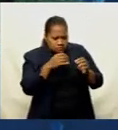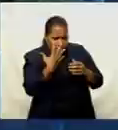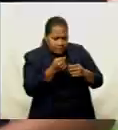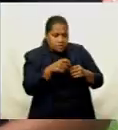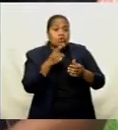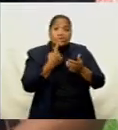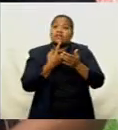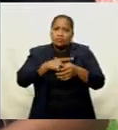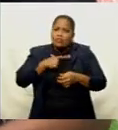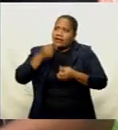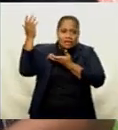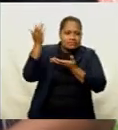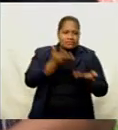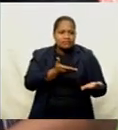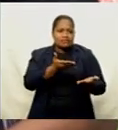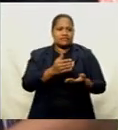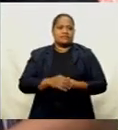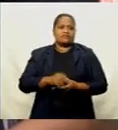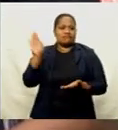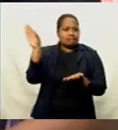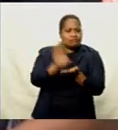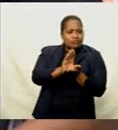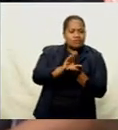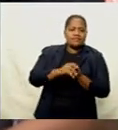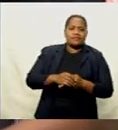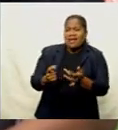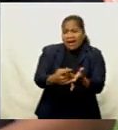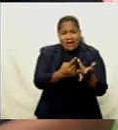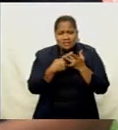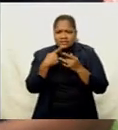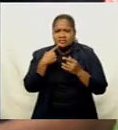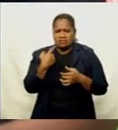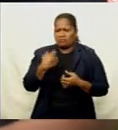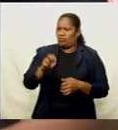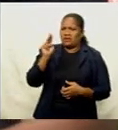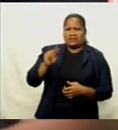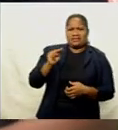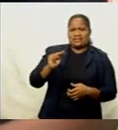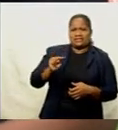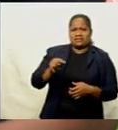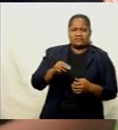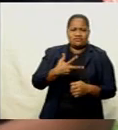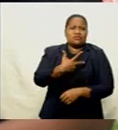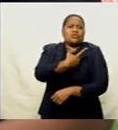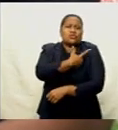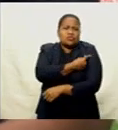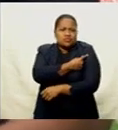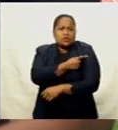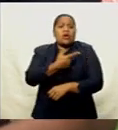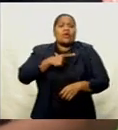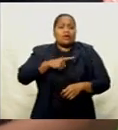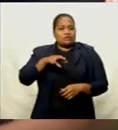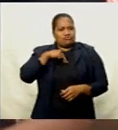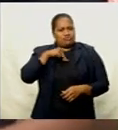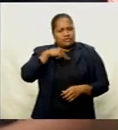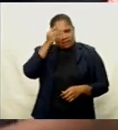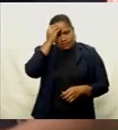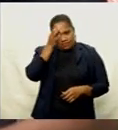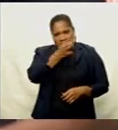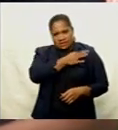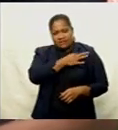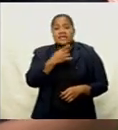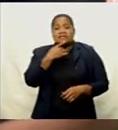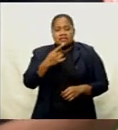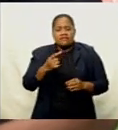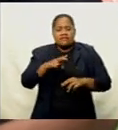available. Others have said there is no need for vaccination, relying on their religious beliefs and claiming that Fiji can only be saved through